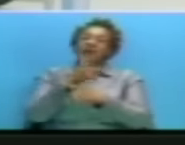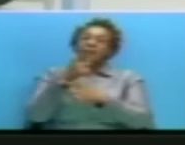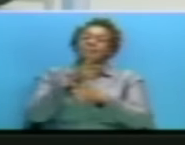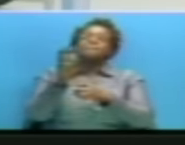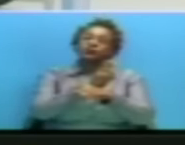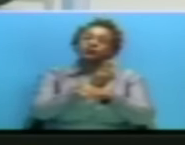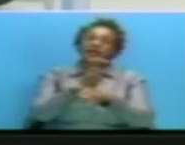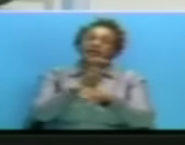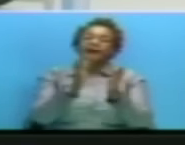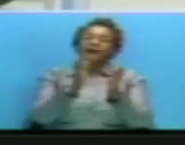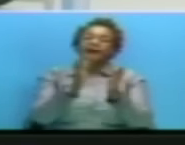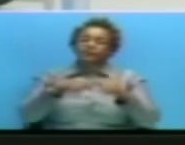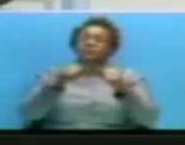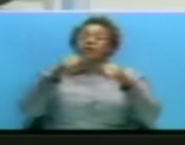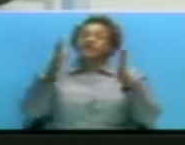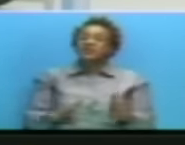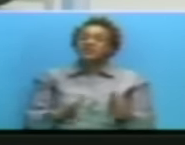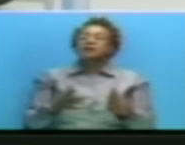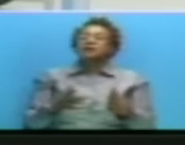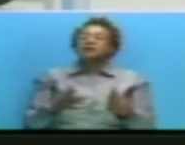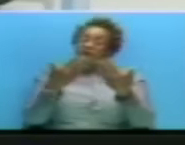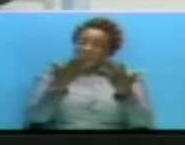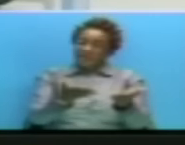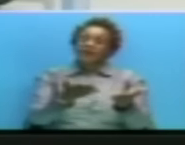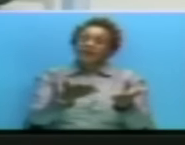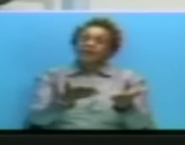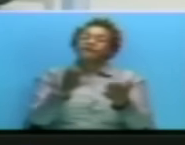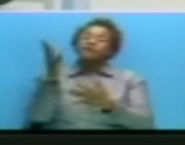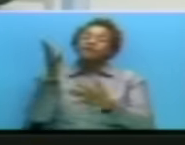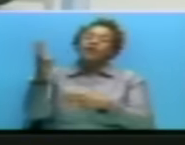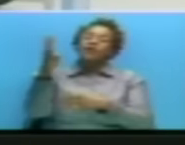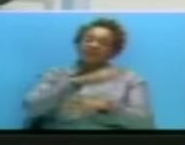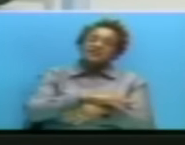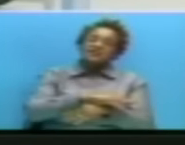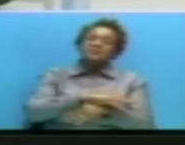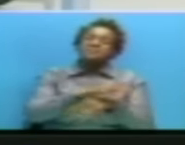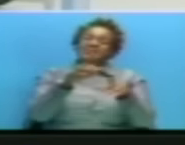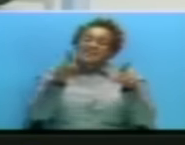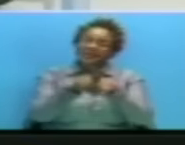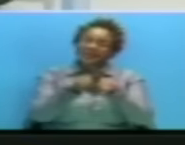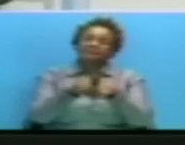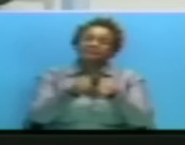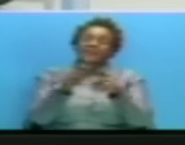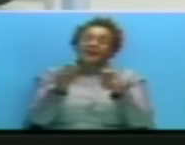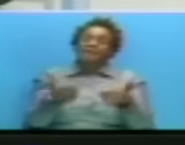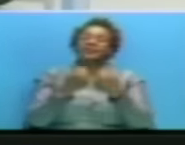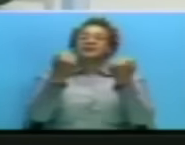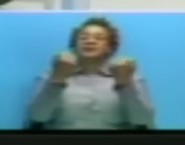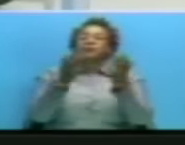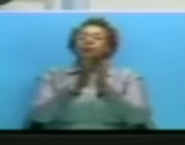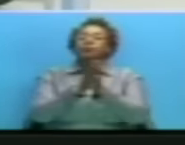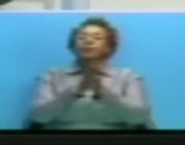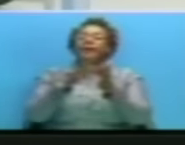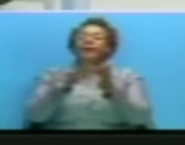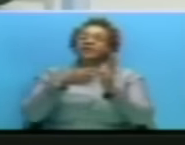and enforcement officers were on this issue for 4 days. The same happened with